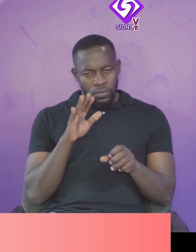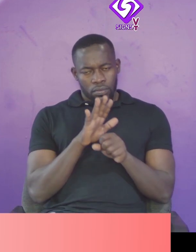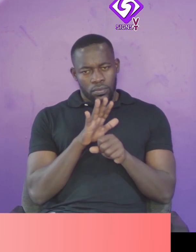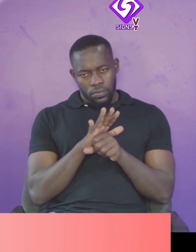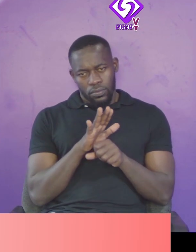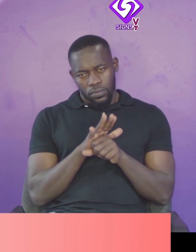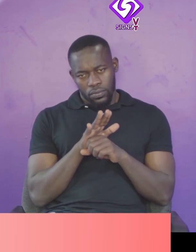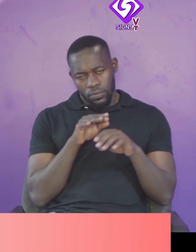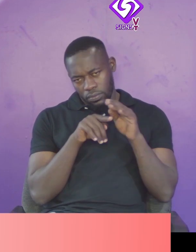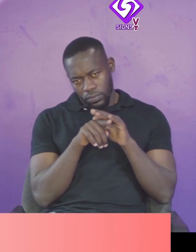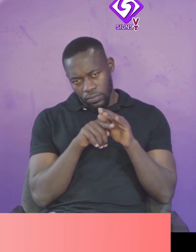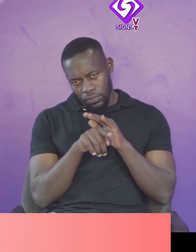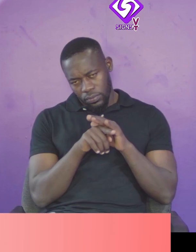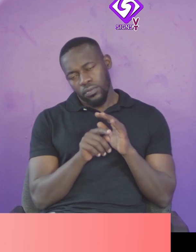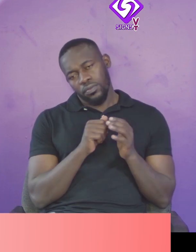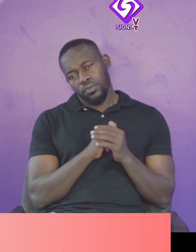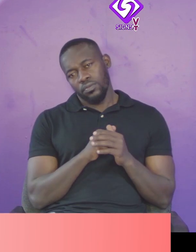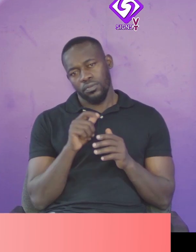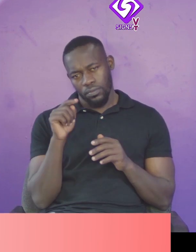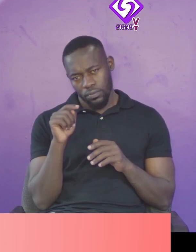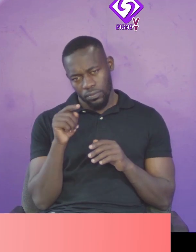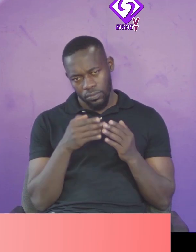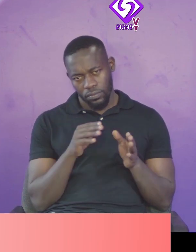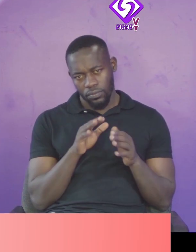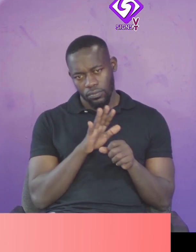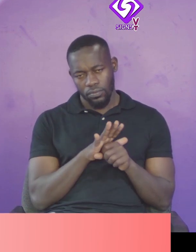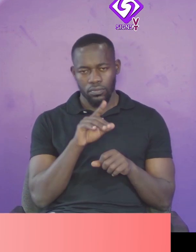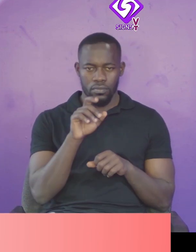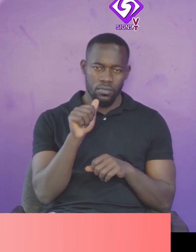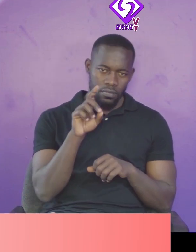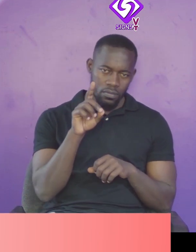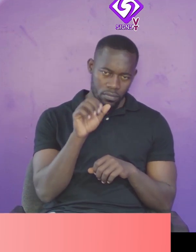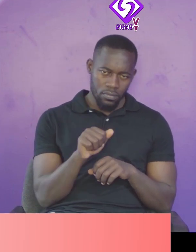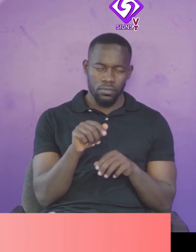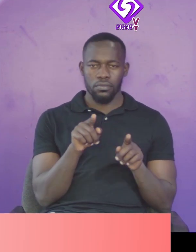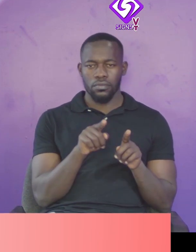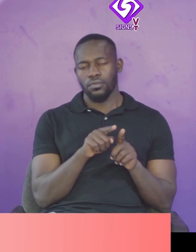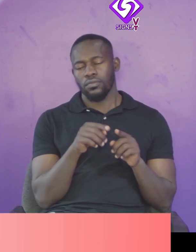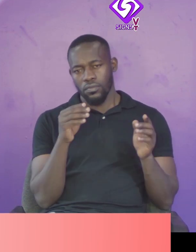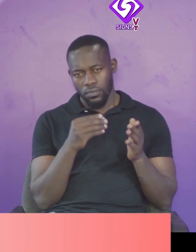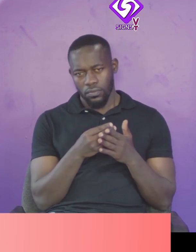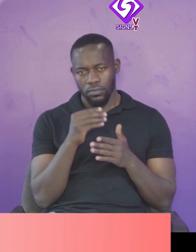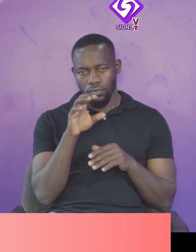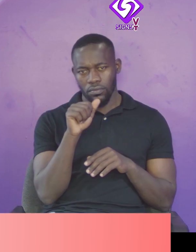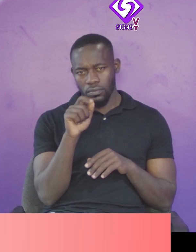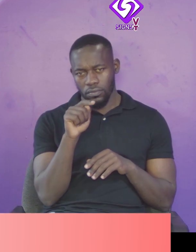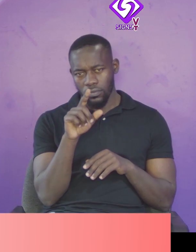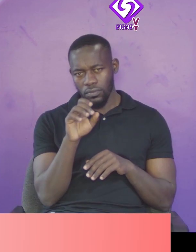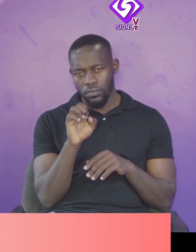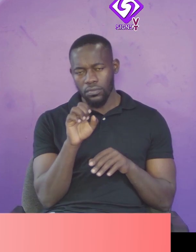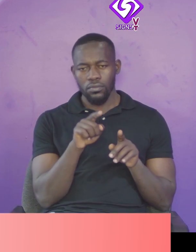have conceded against Aston Villa, against Leeds, against Everton, against Newcastle. That was in